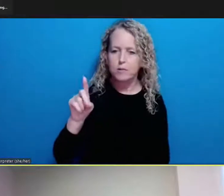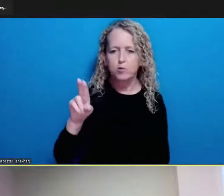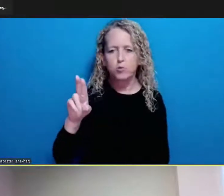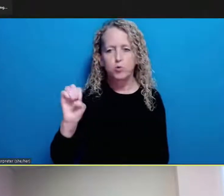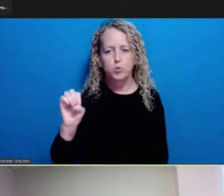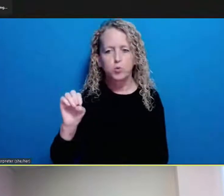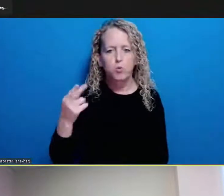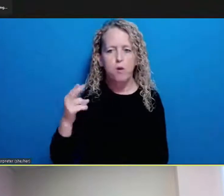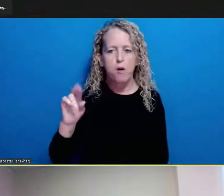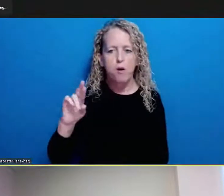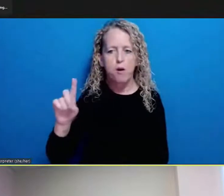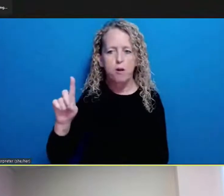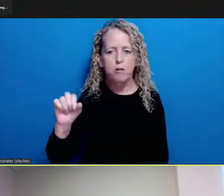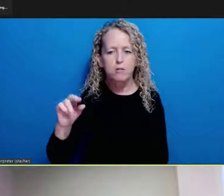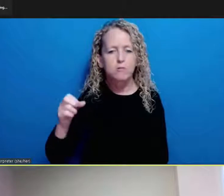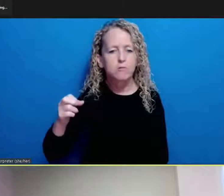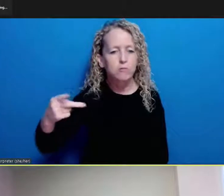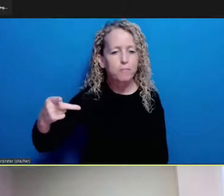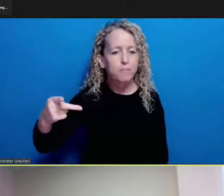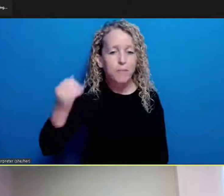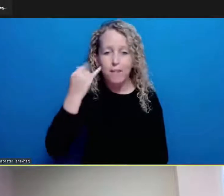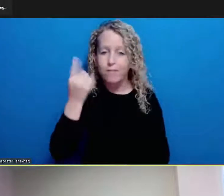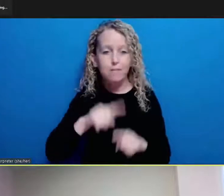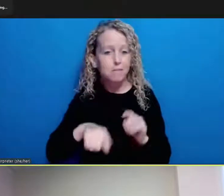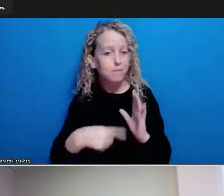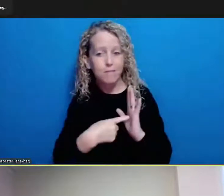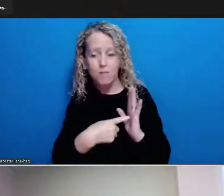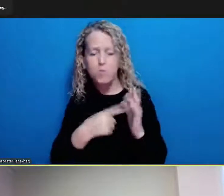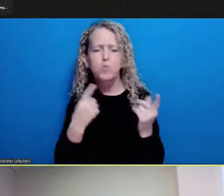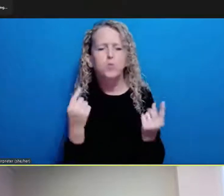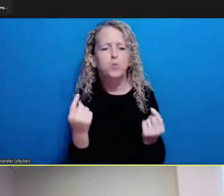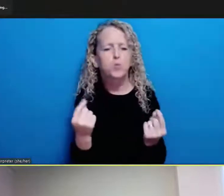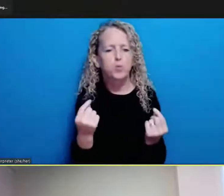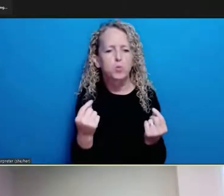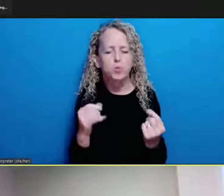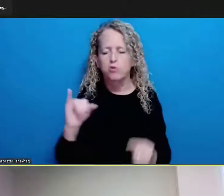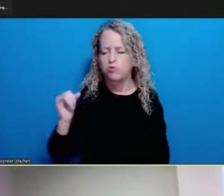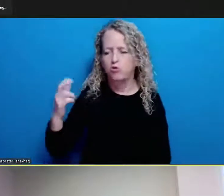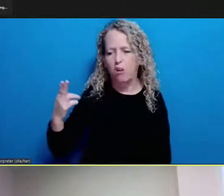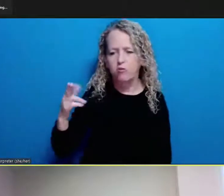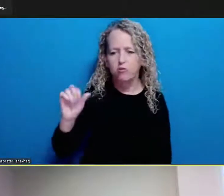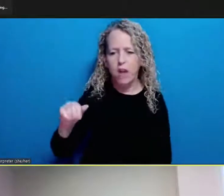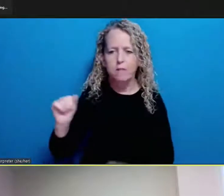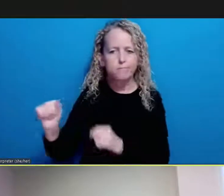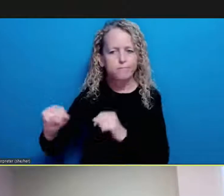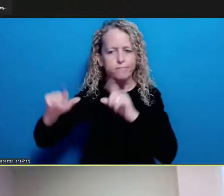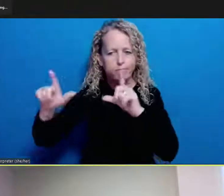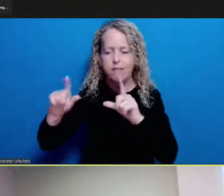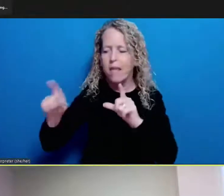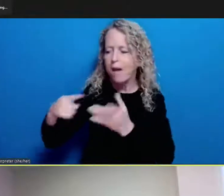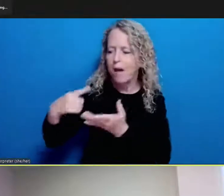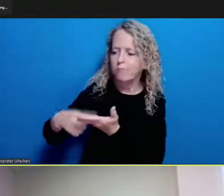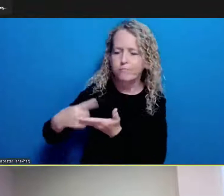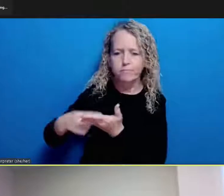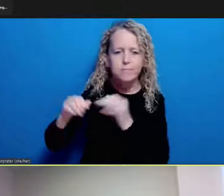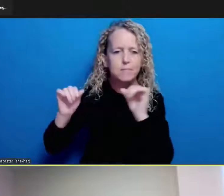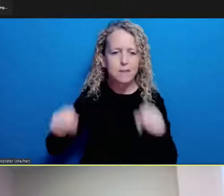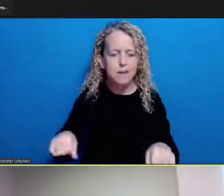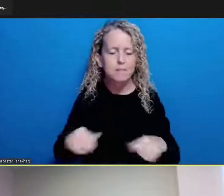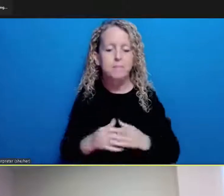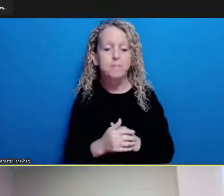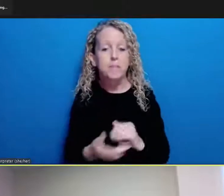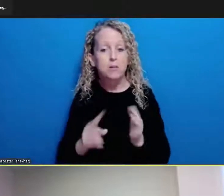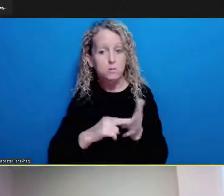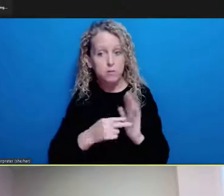the, I think we've tried to sort of communicate today, the opportunity for businesses